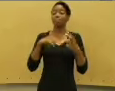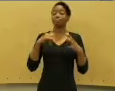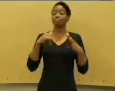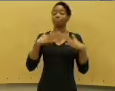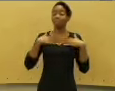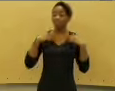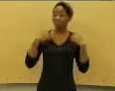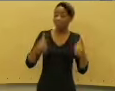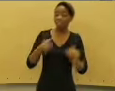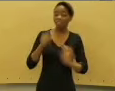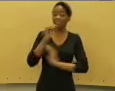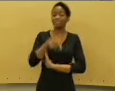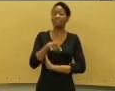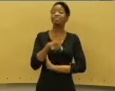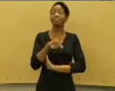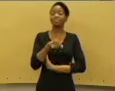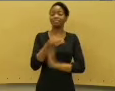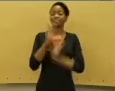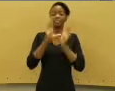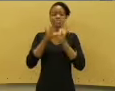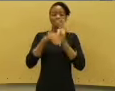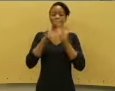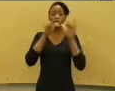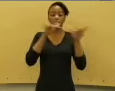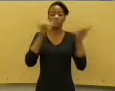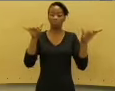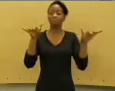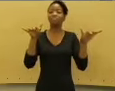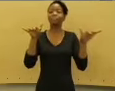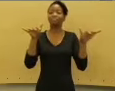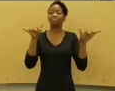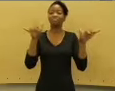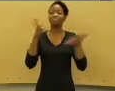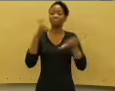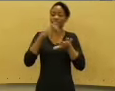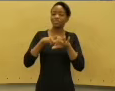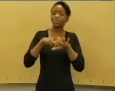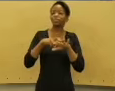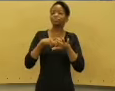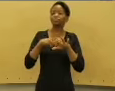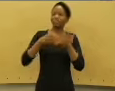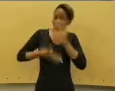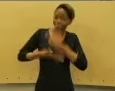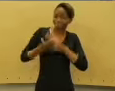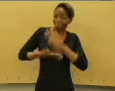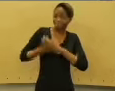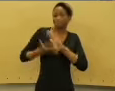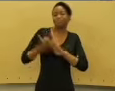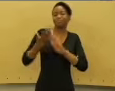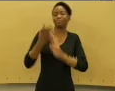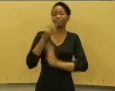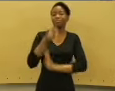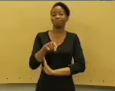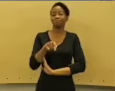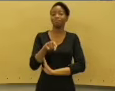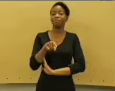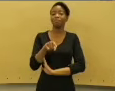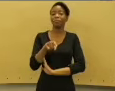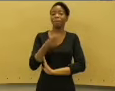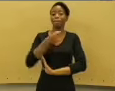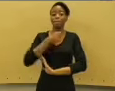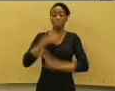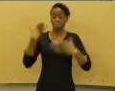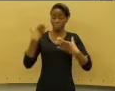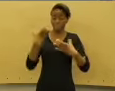around disabled people also need to keep going, you know. And my focus might be on